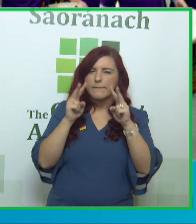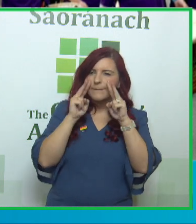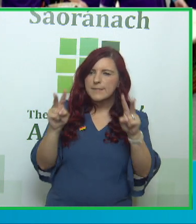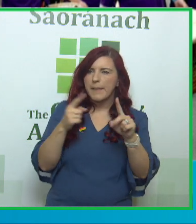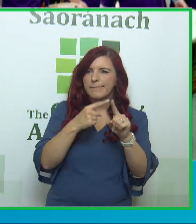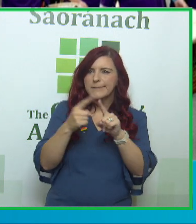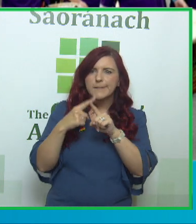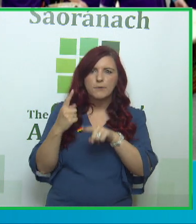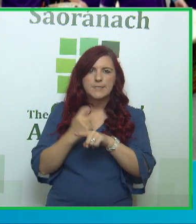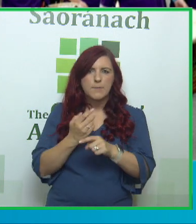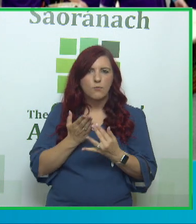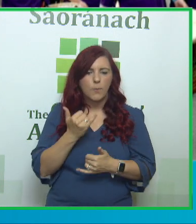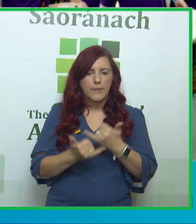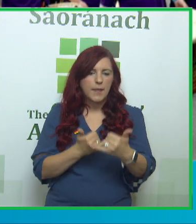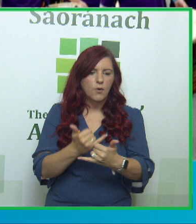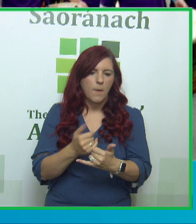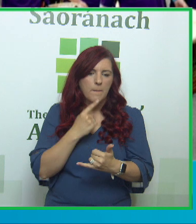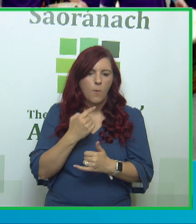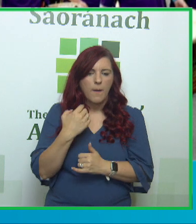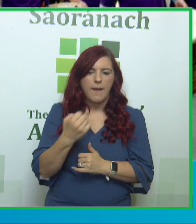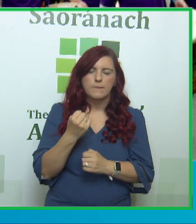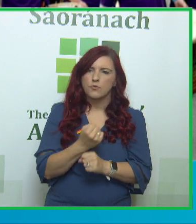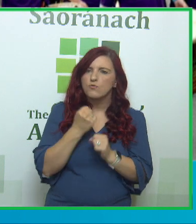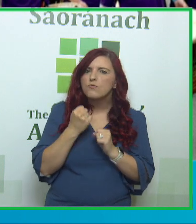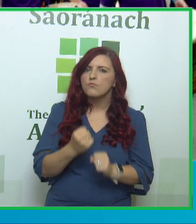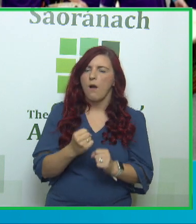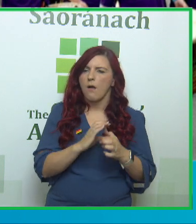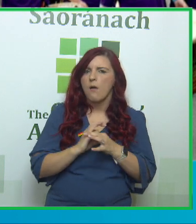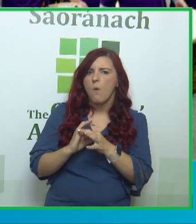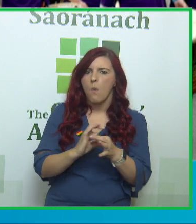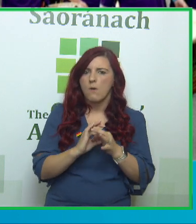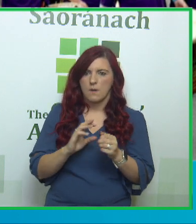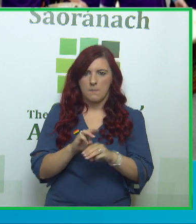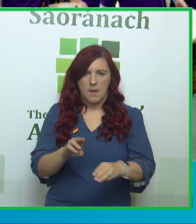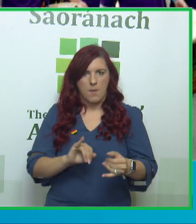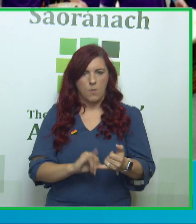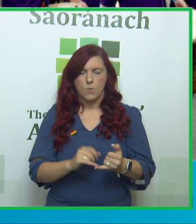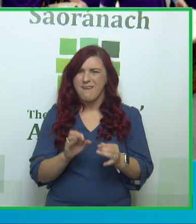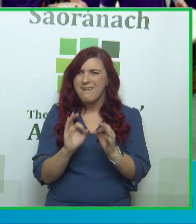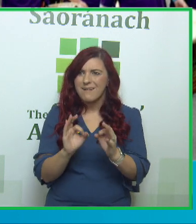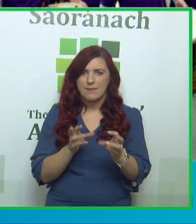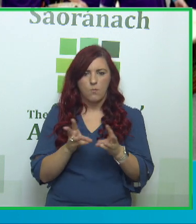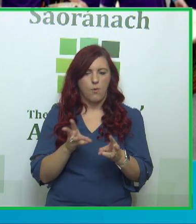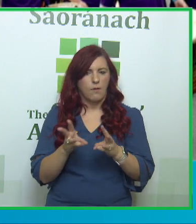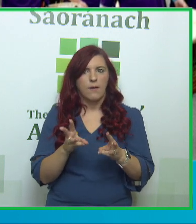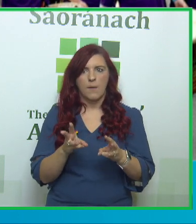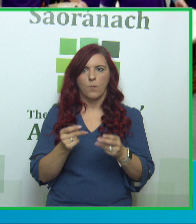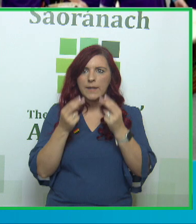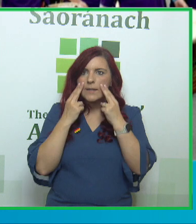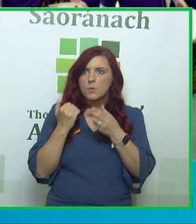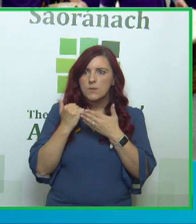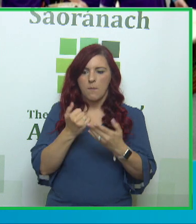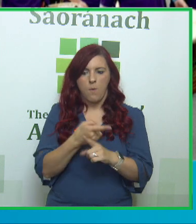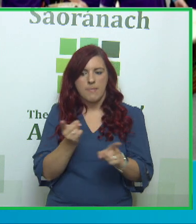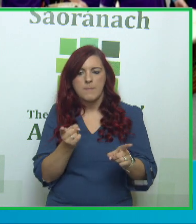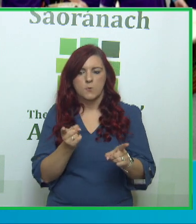times of the year, but we have a really strong cohort of people doing excellent work, and we really need to support them